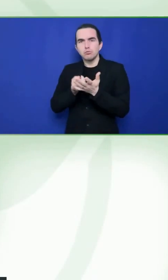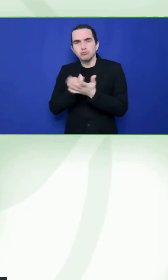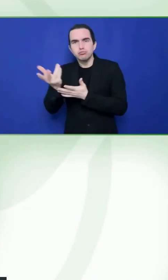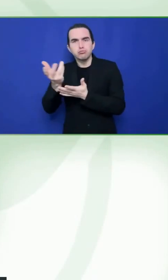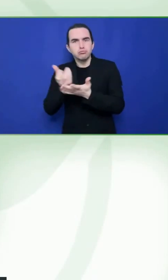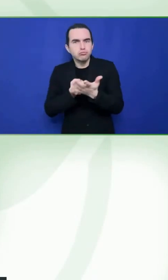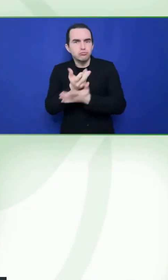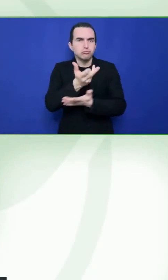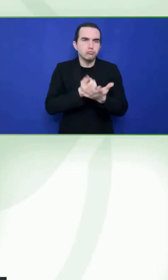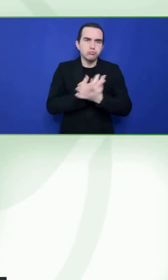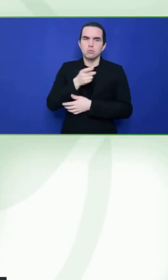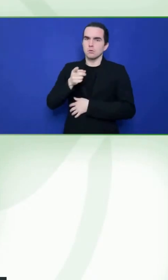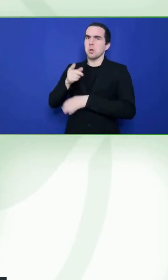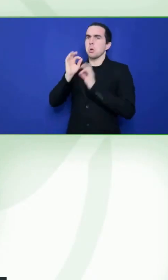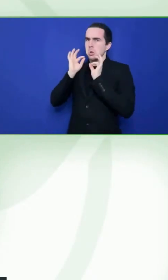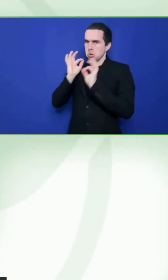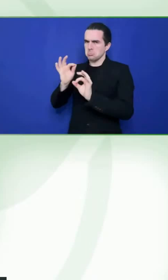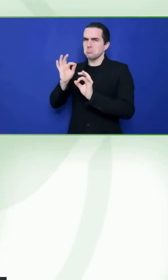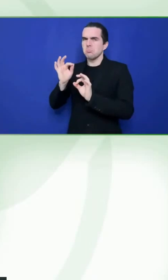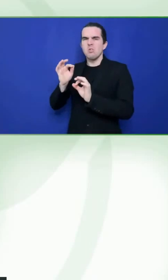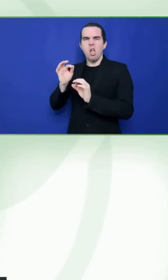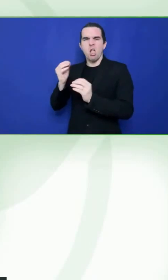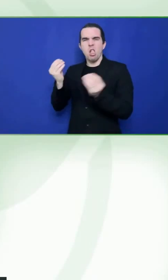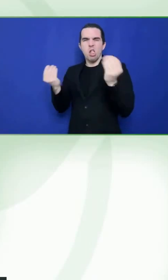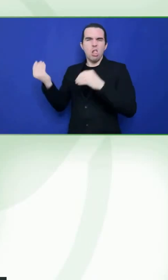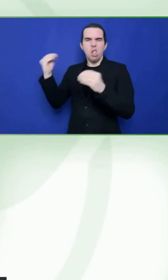yours. Thank you.